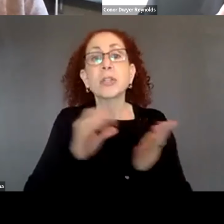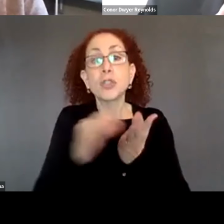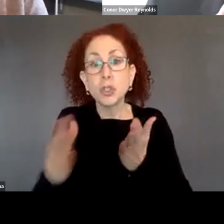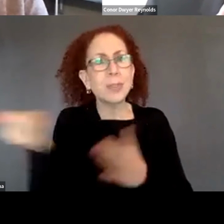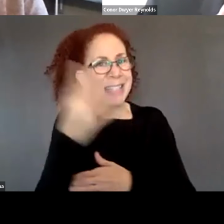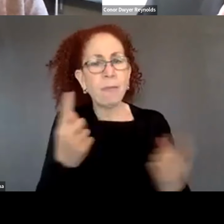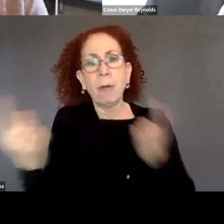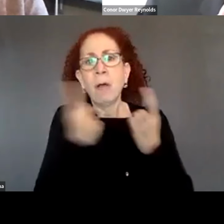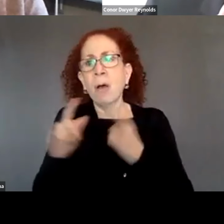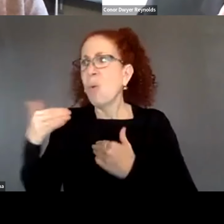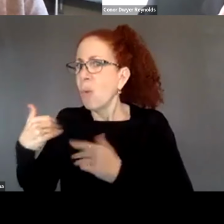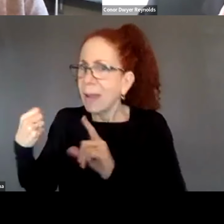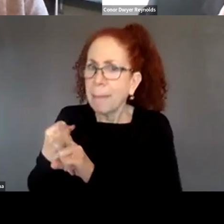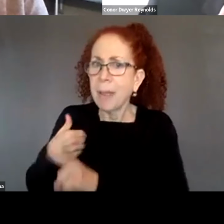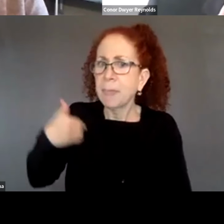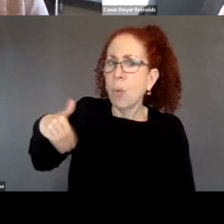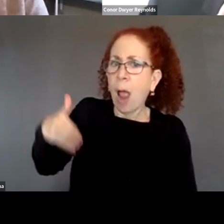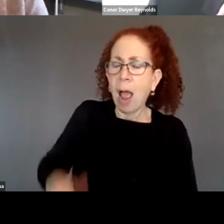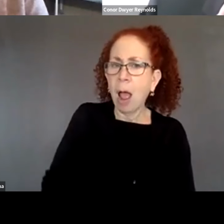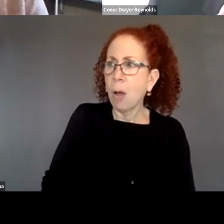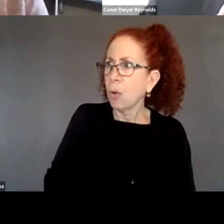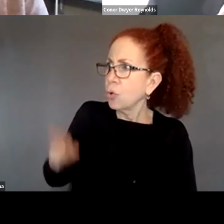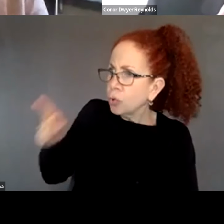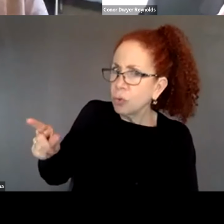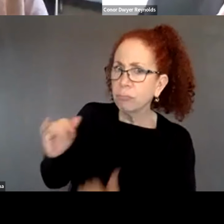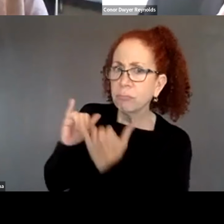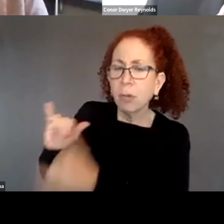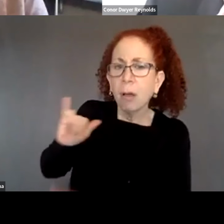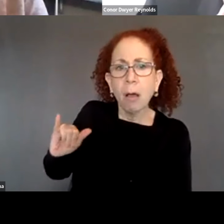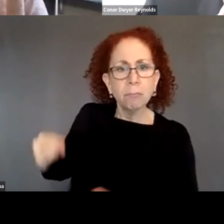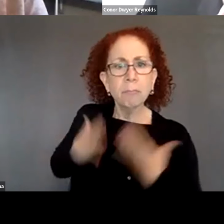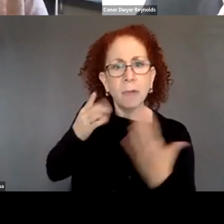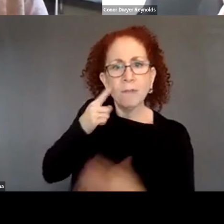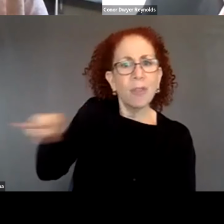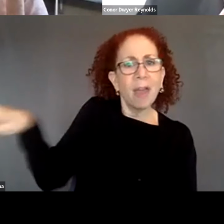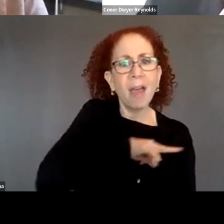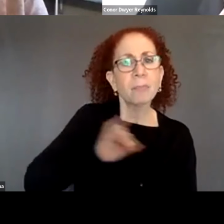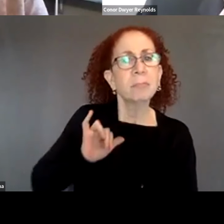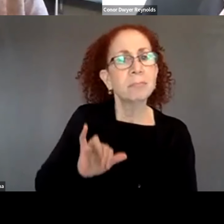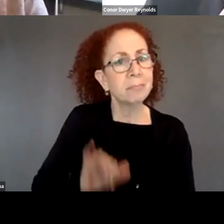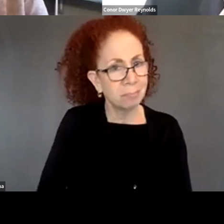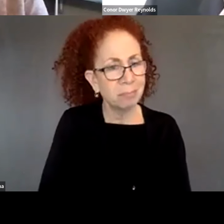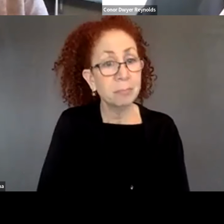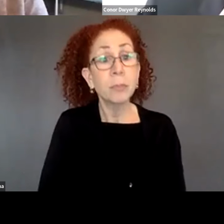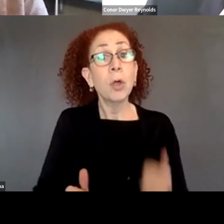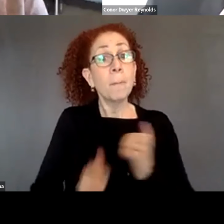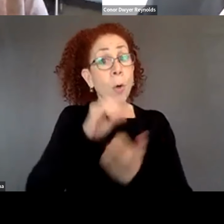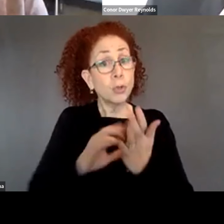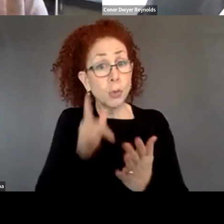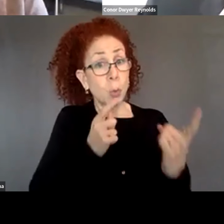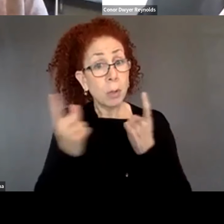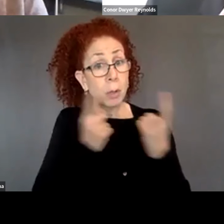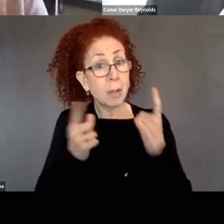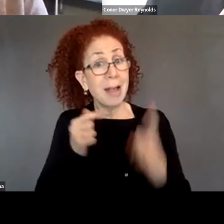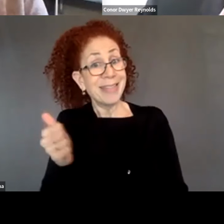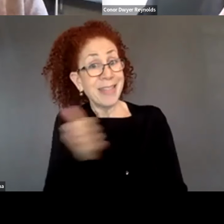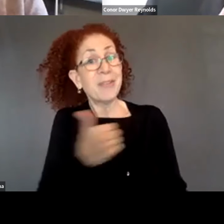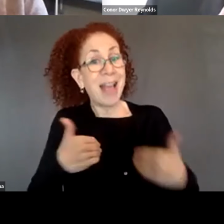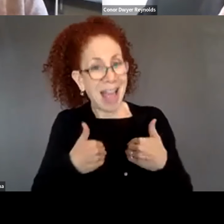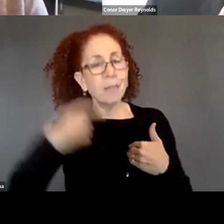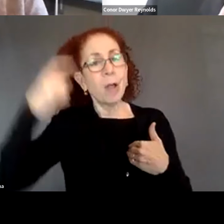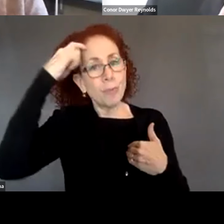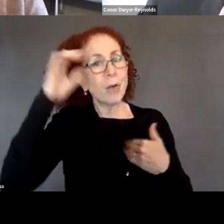to hear me identify myself in that way. Most of the students who come to speak with me are students with brain or body